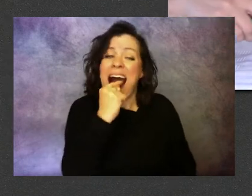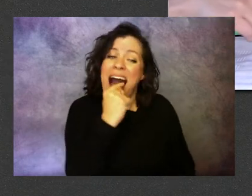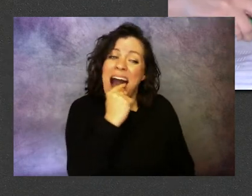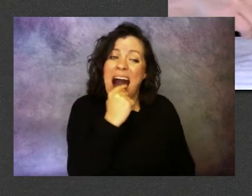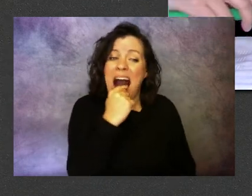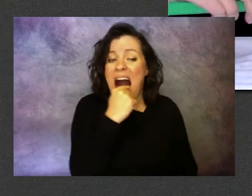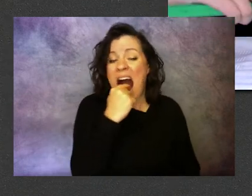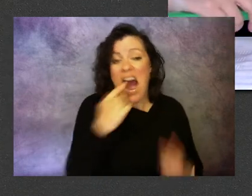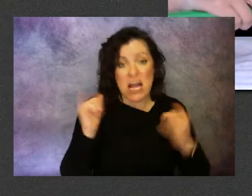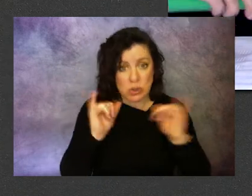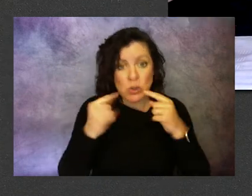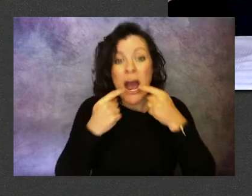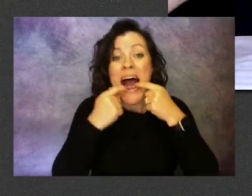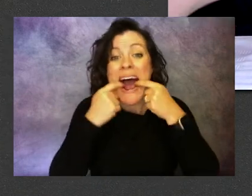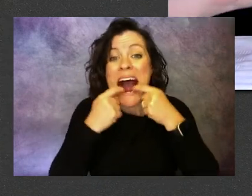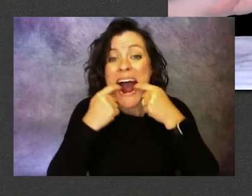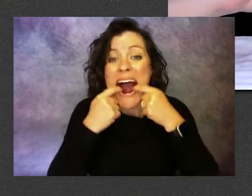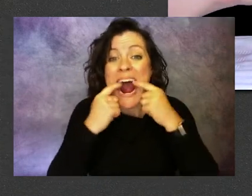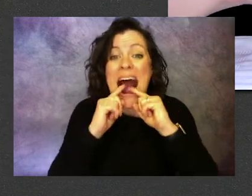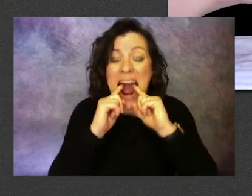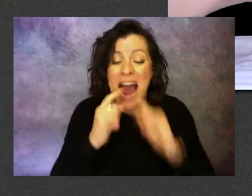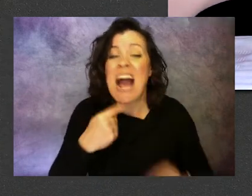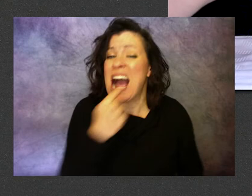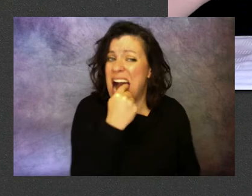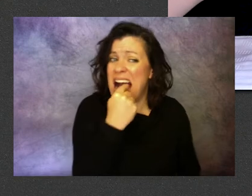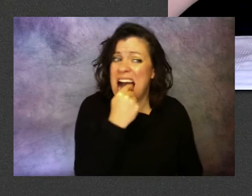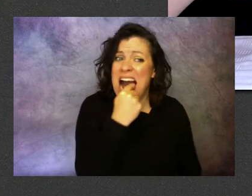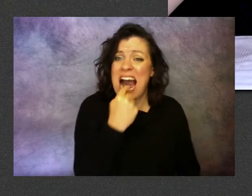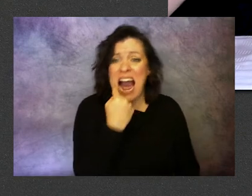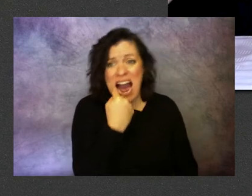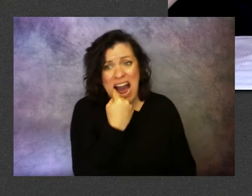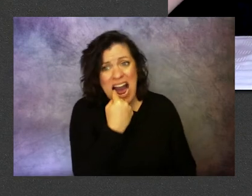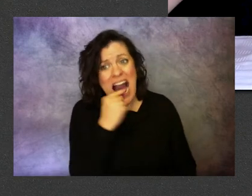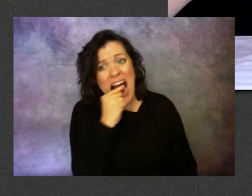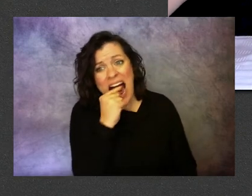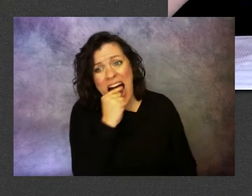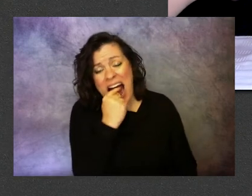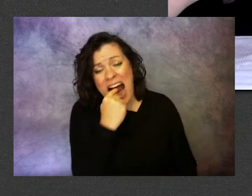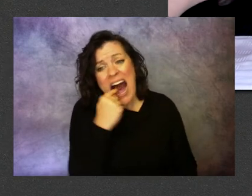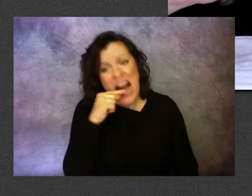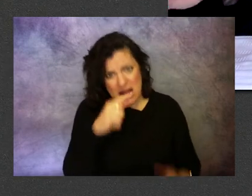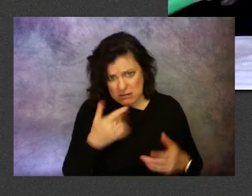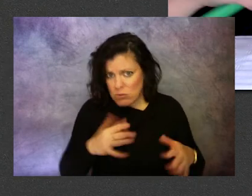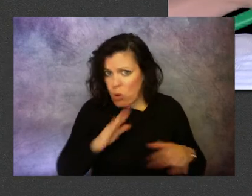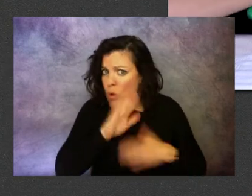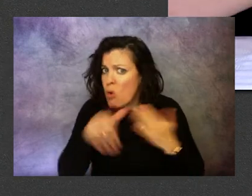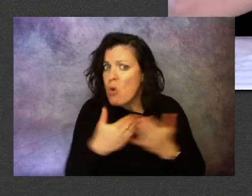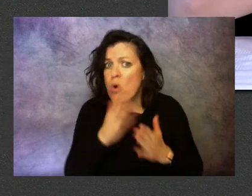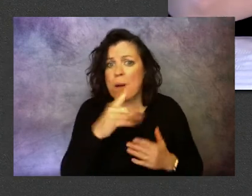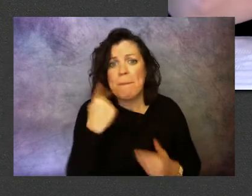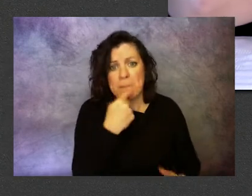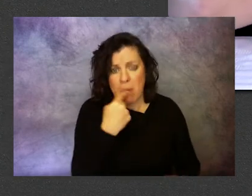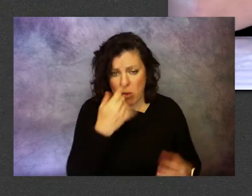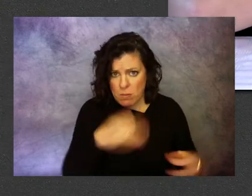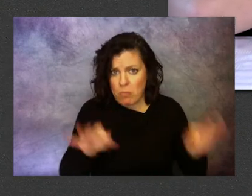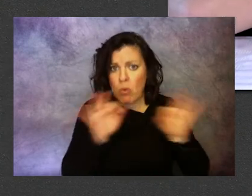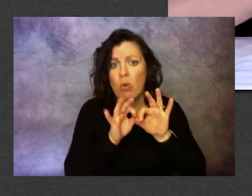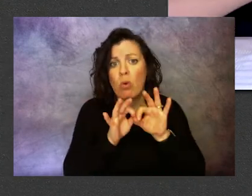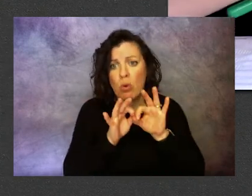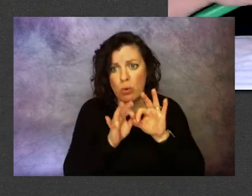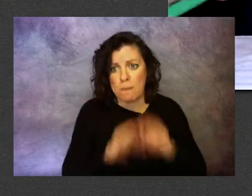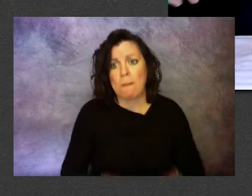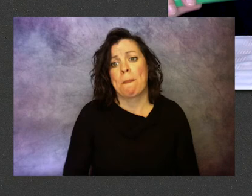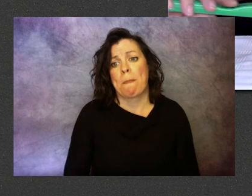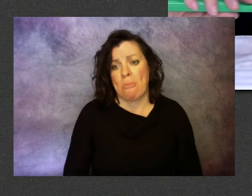way in the back on the bottom, and way in the back on the top. And you want to brush behind